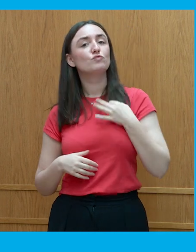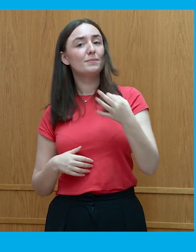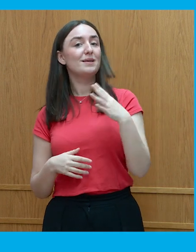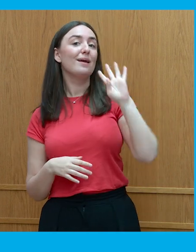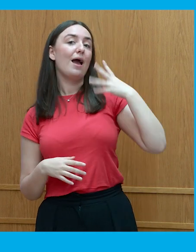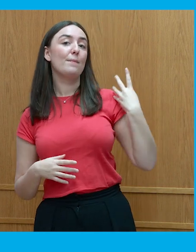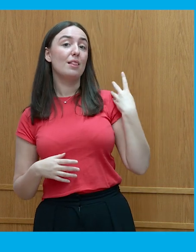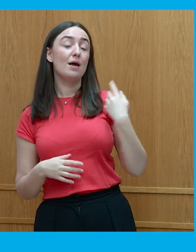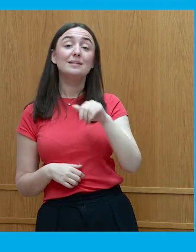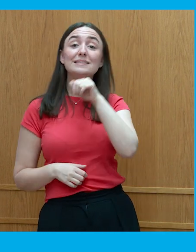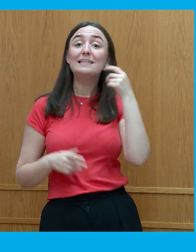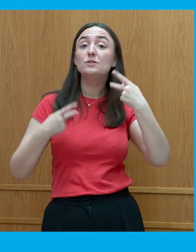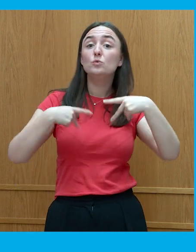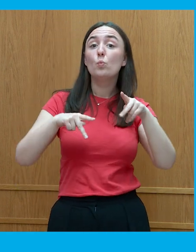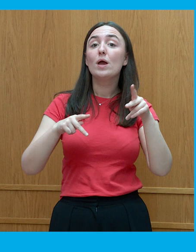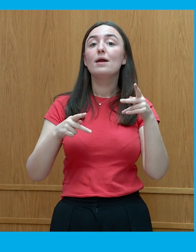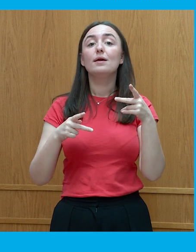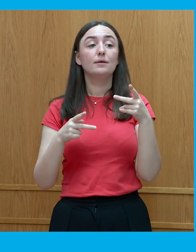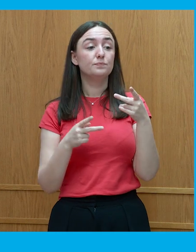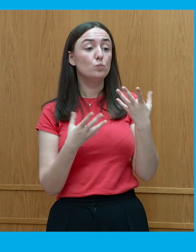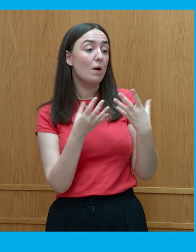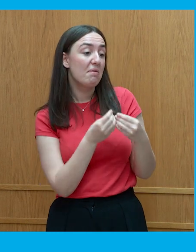among less educated,